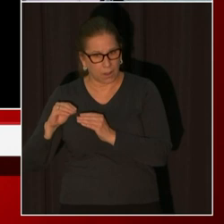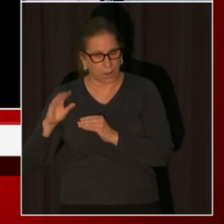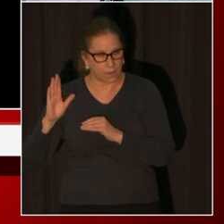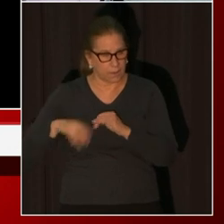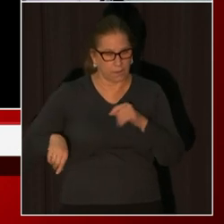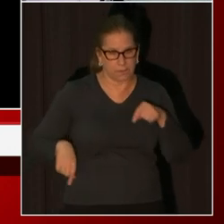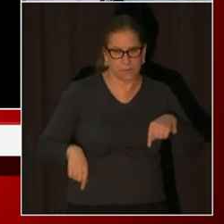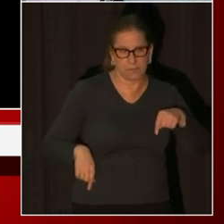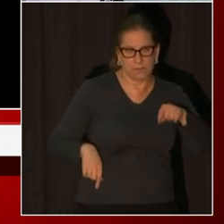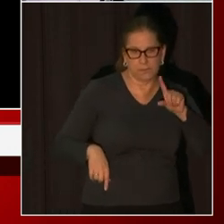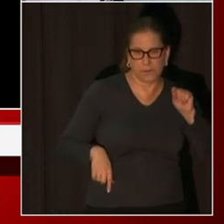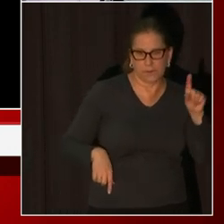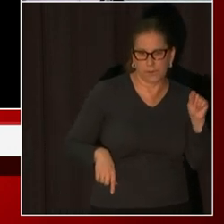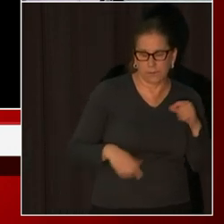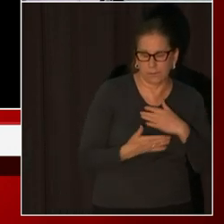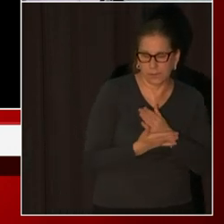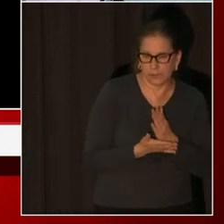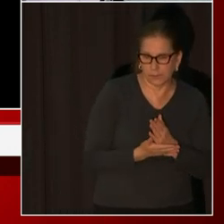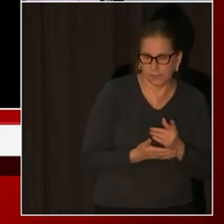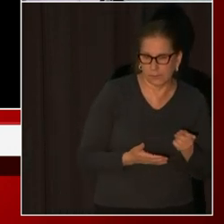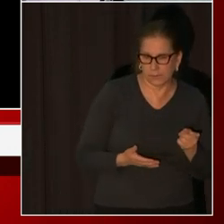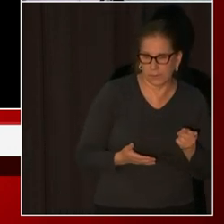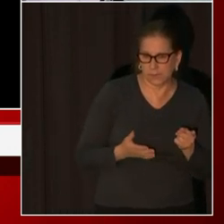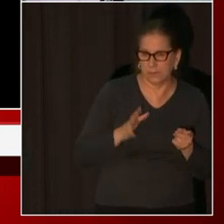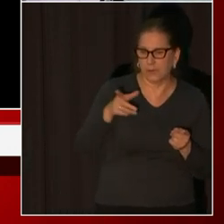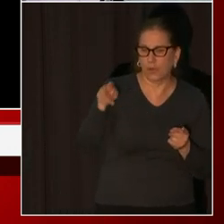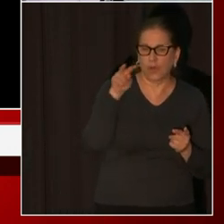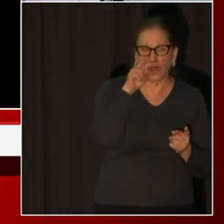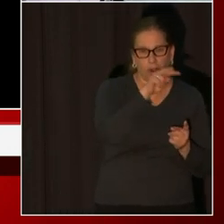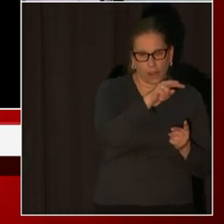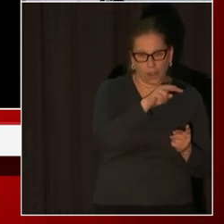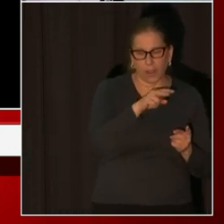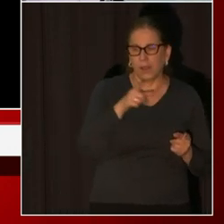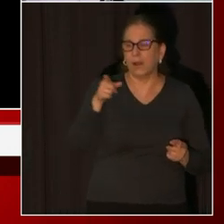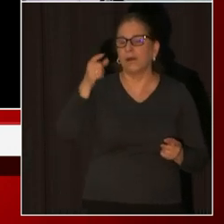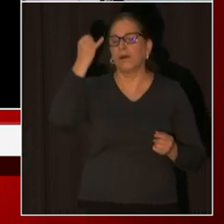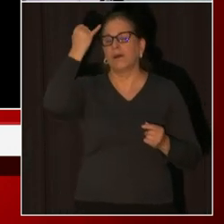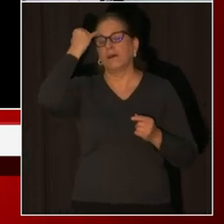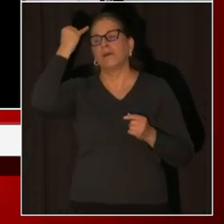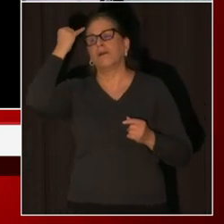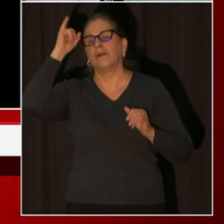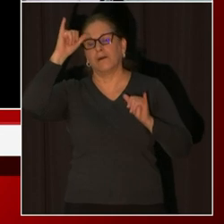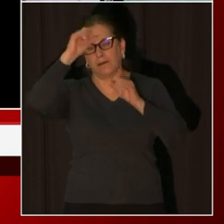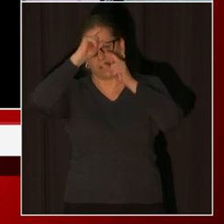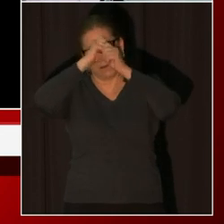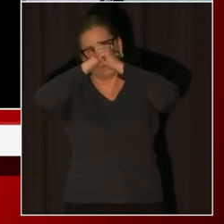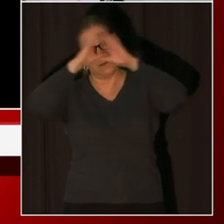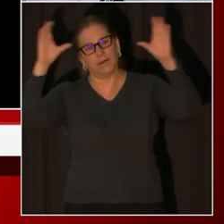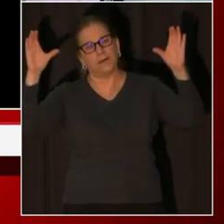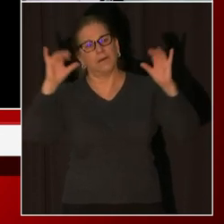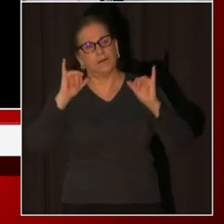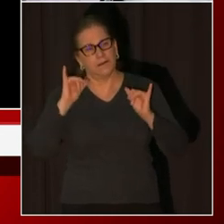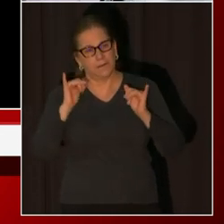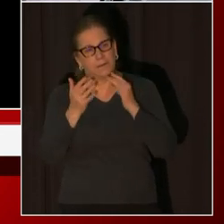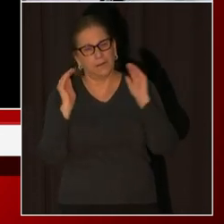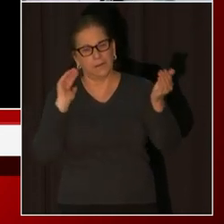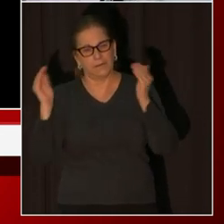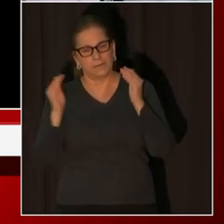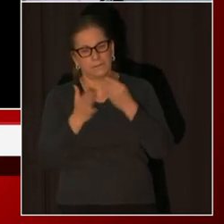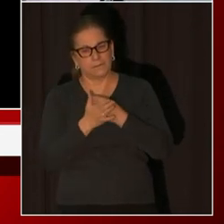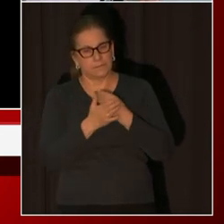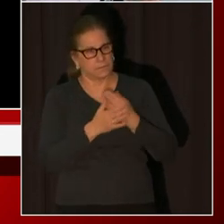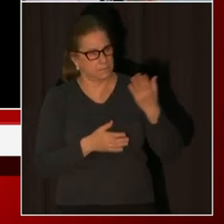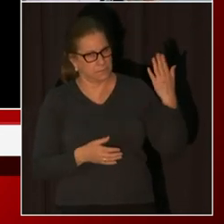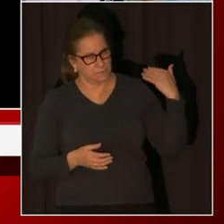sense of how those budgets have compared to prior years over time from 2015.